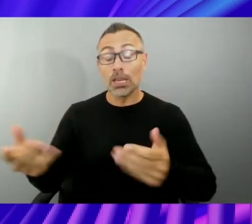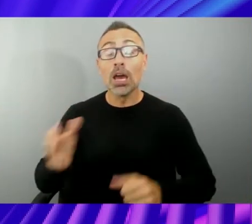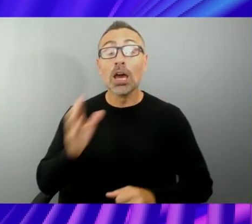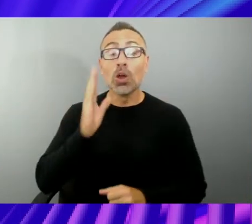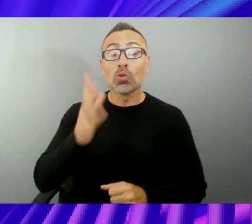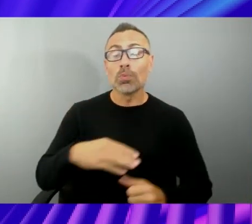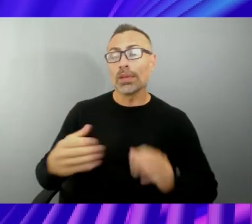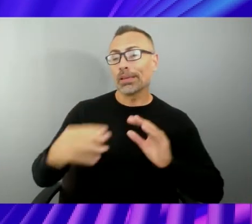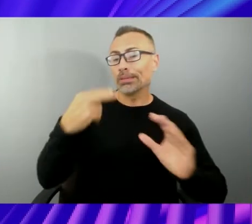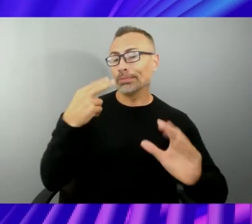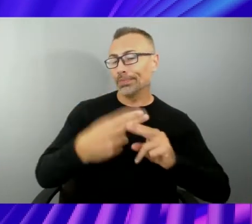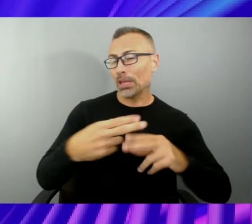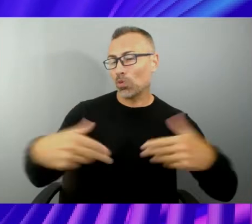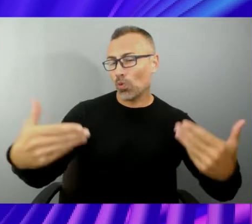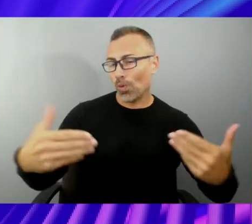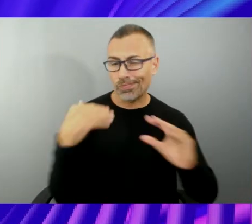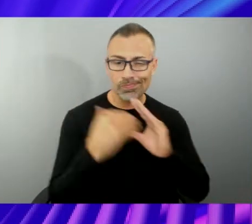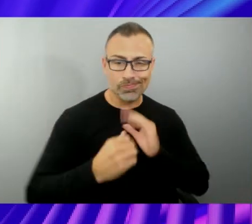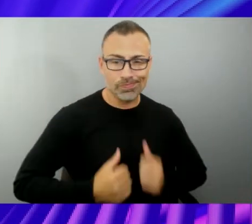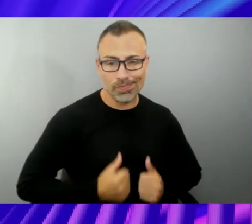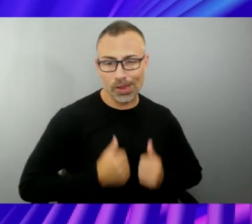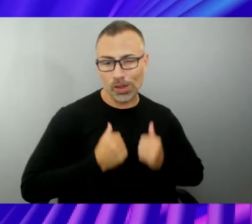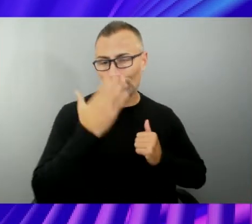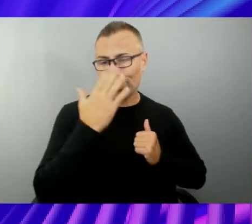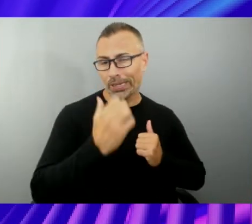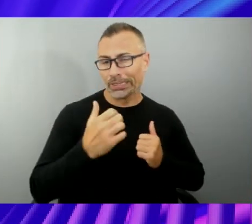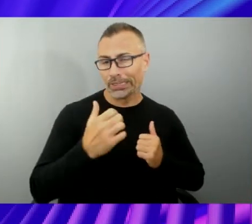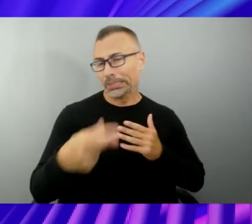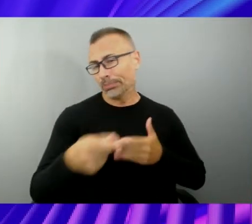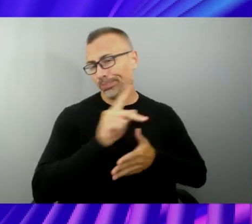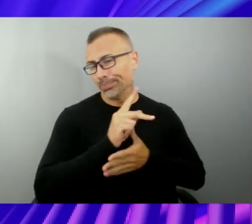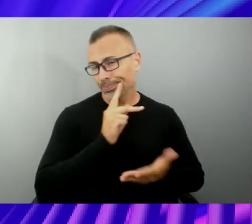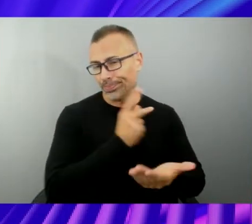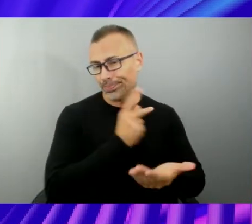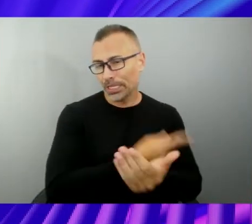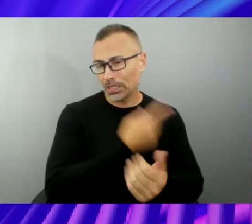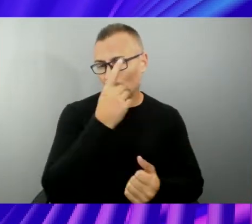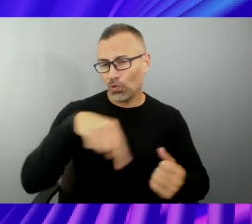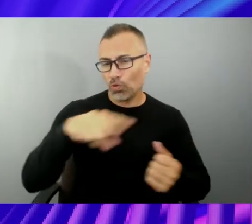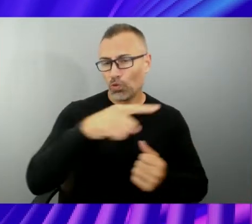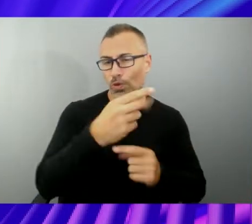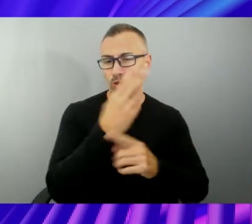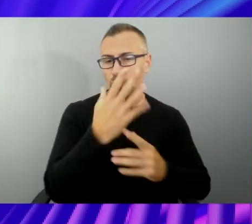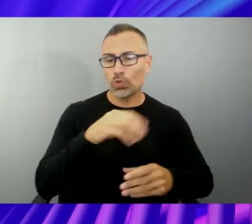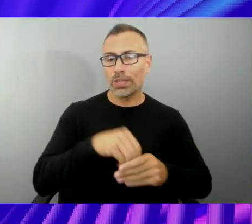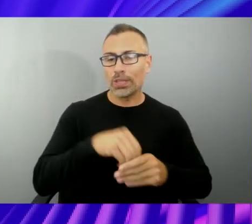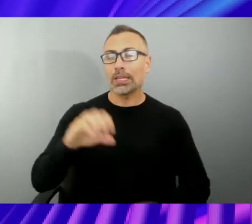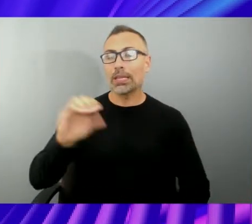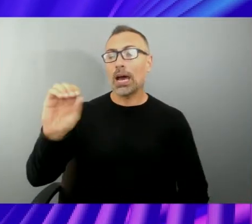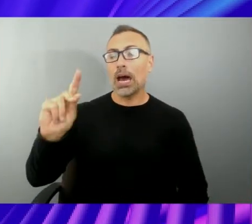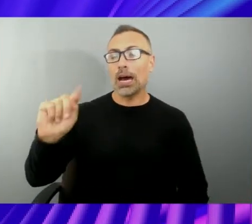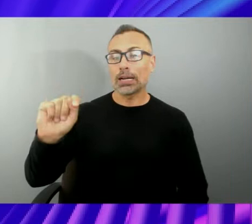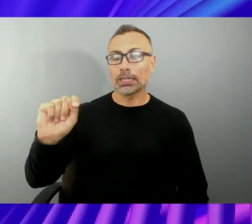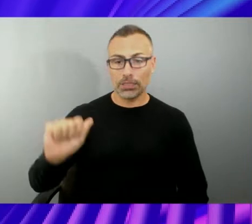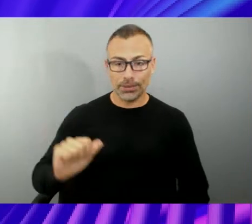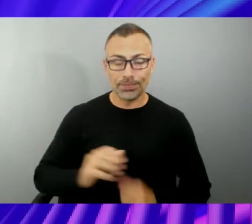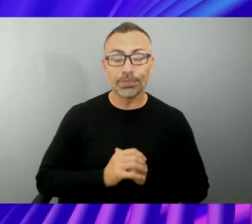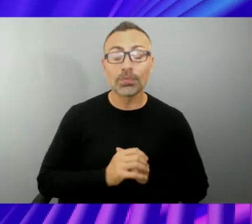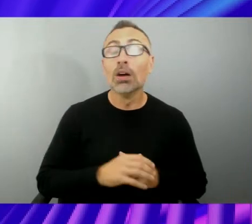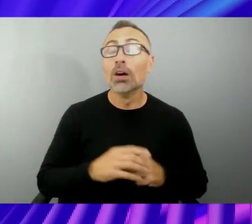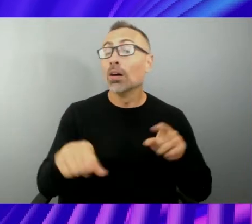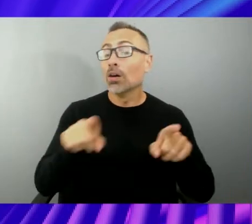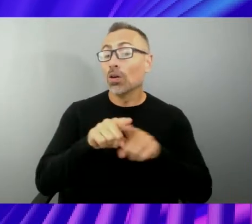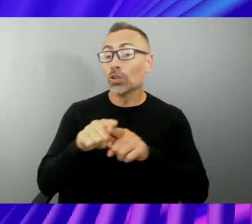the primary authentication to authenticate users within the Okta. And also we wanted to make sure